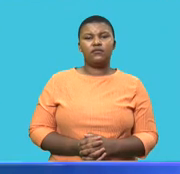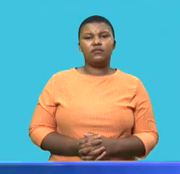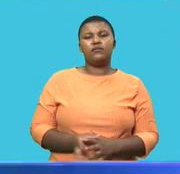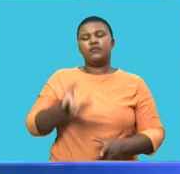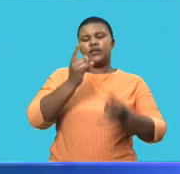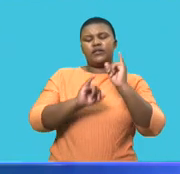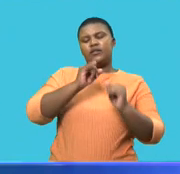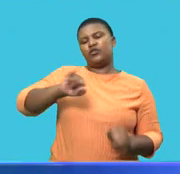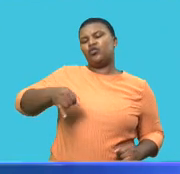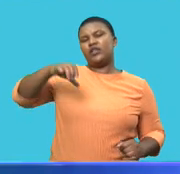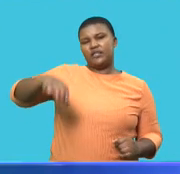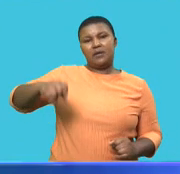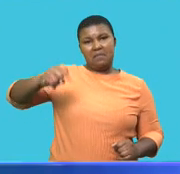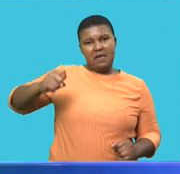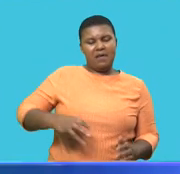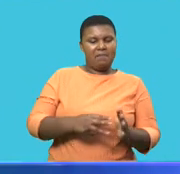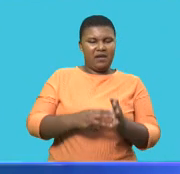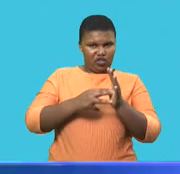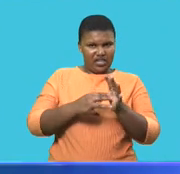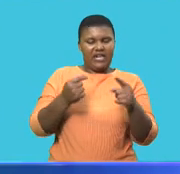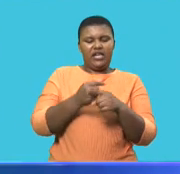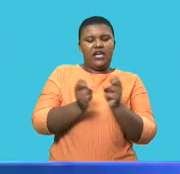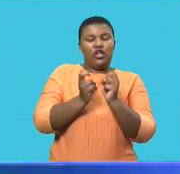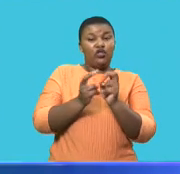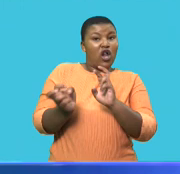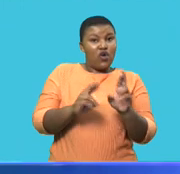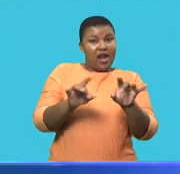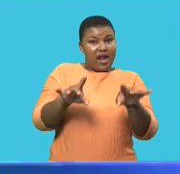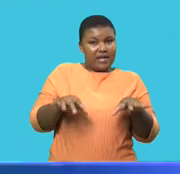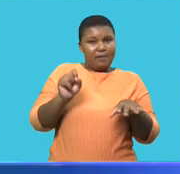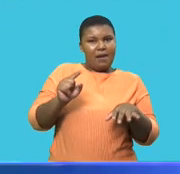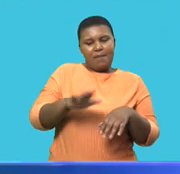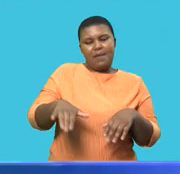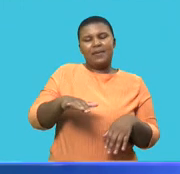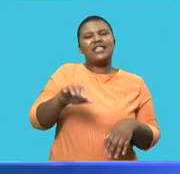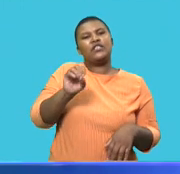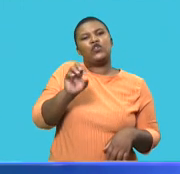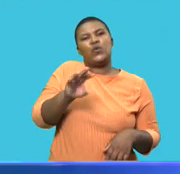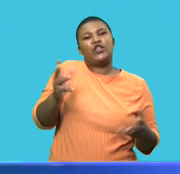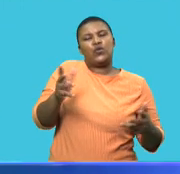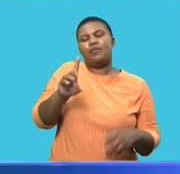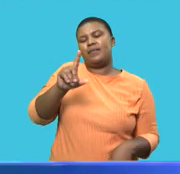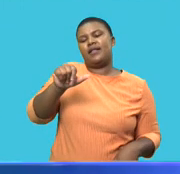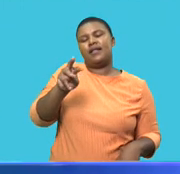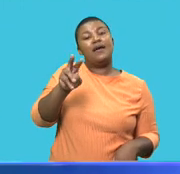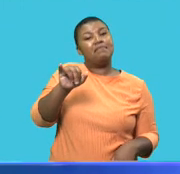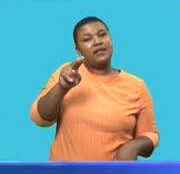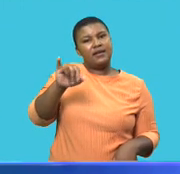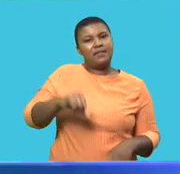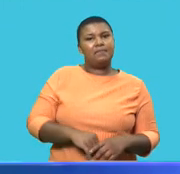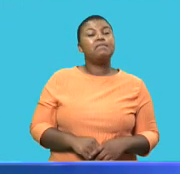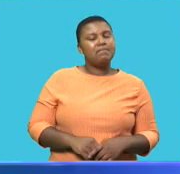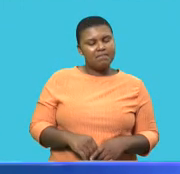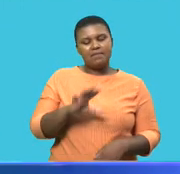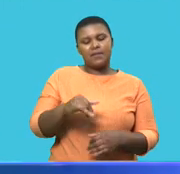The City of Johannesburg took its Matric Exams Readiness Program to the Ibhongo Secondary School in Dlamini earlier today. Now, this is as the